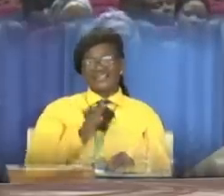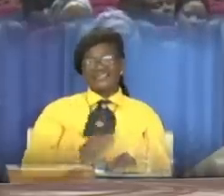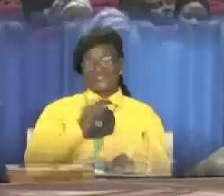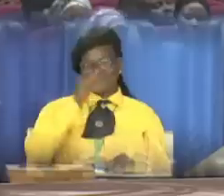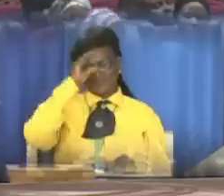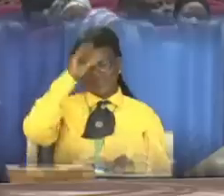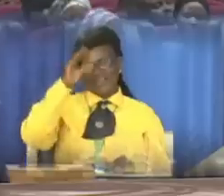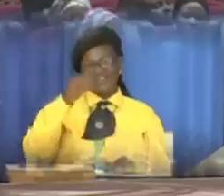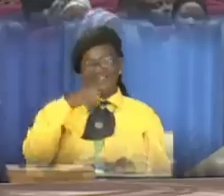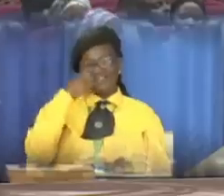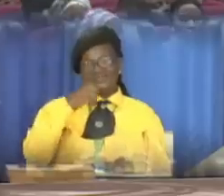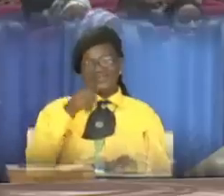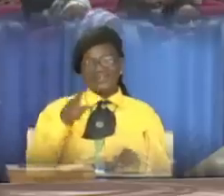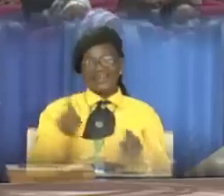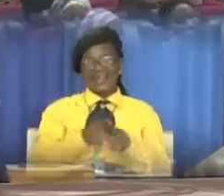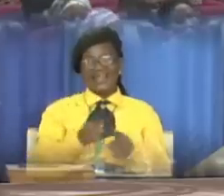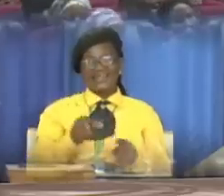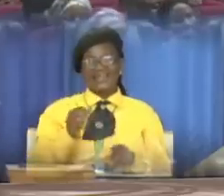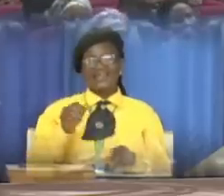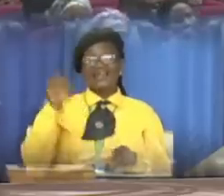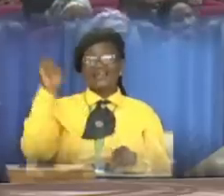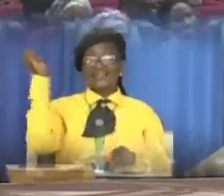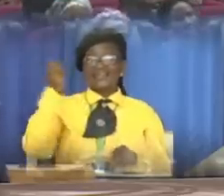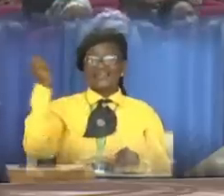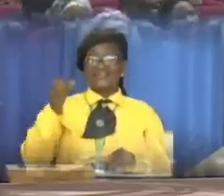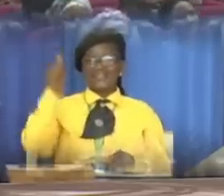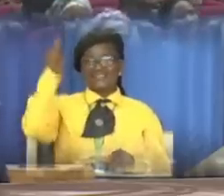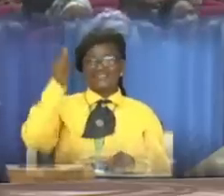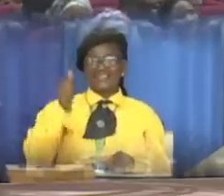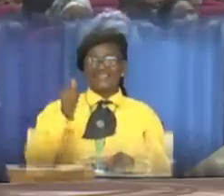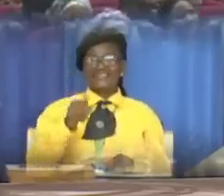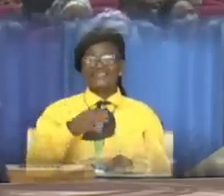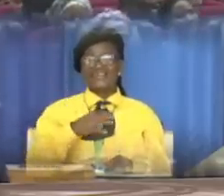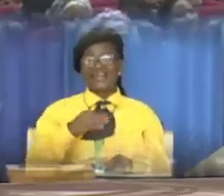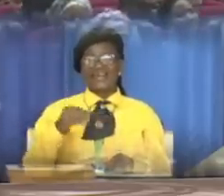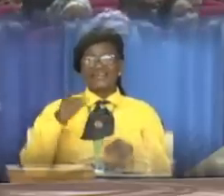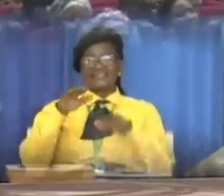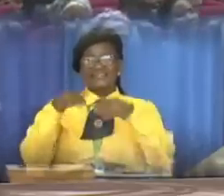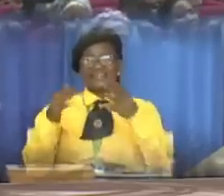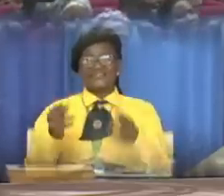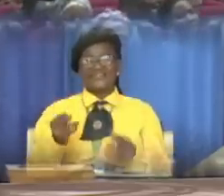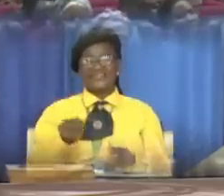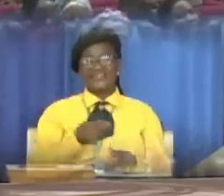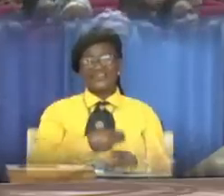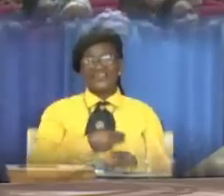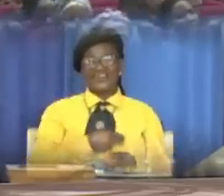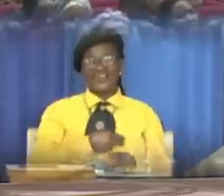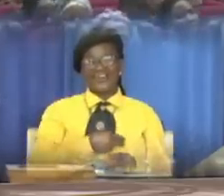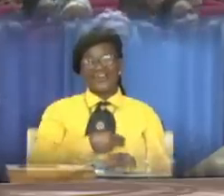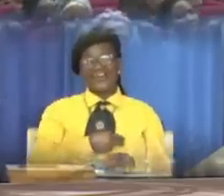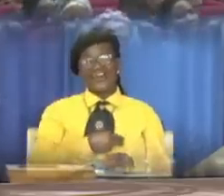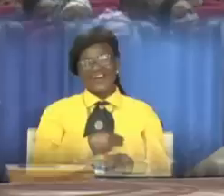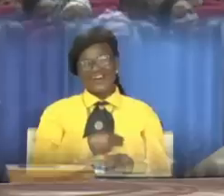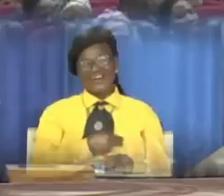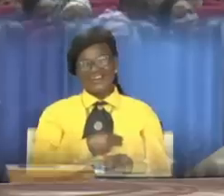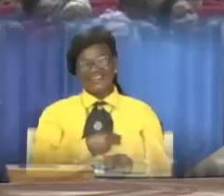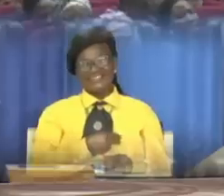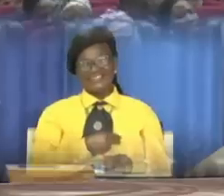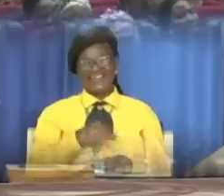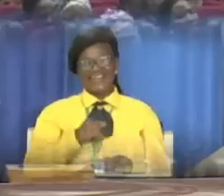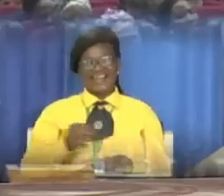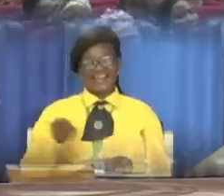gave us several titles. I was pitying the interpreter. I wonder how he was interpreting all